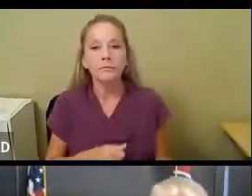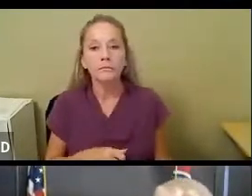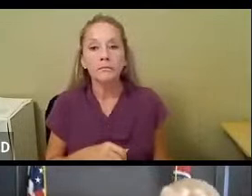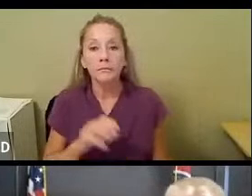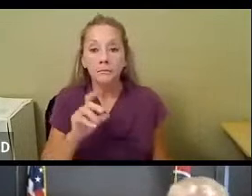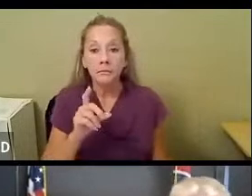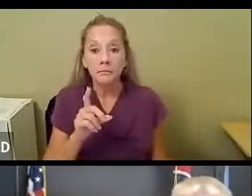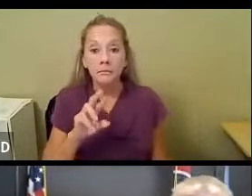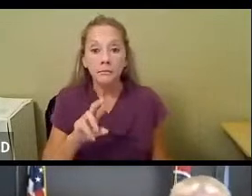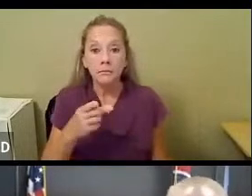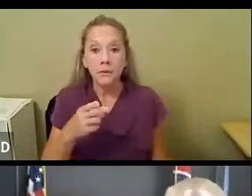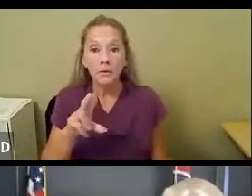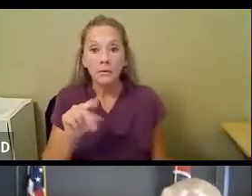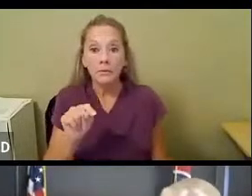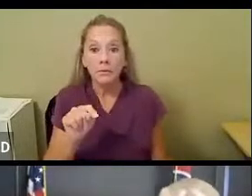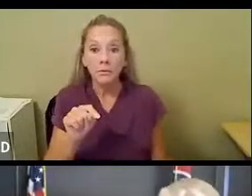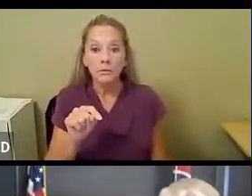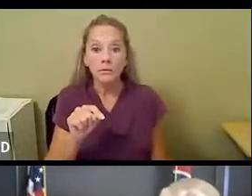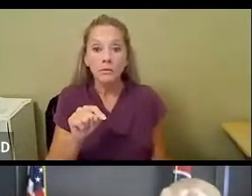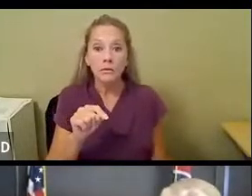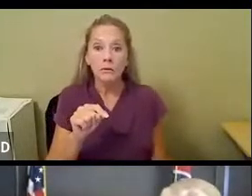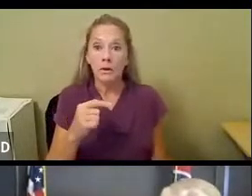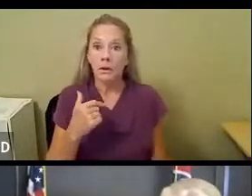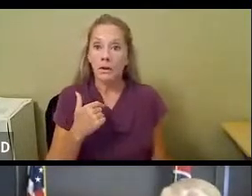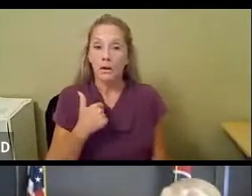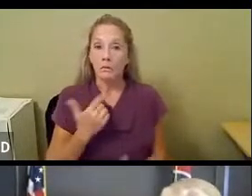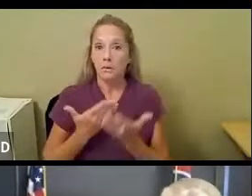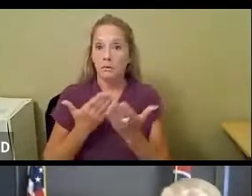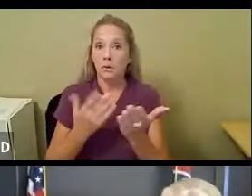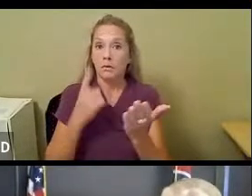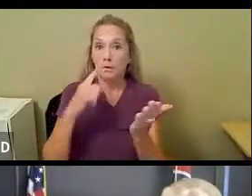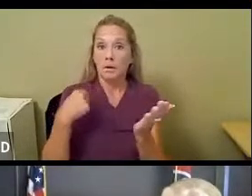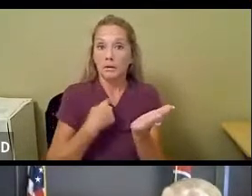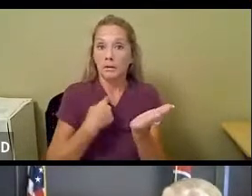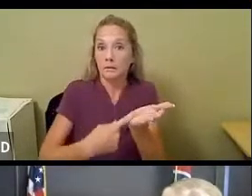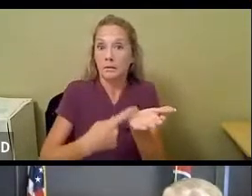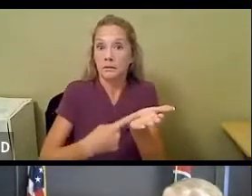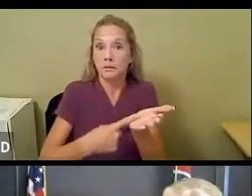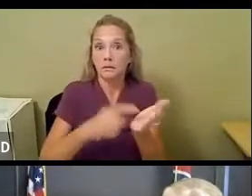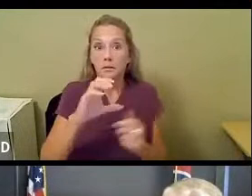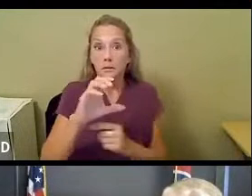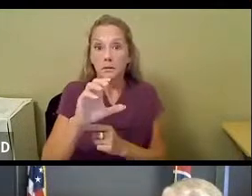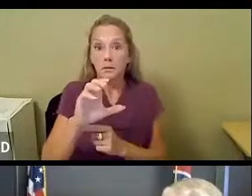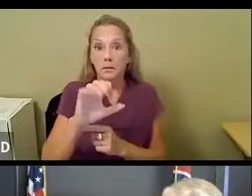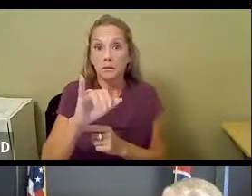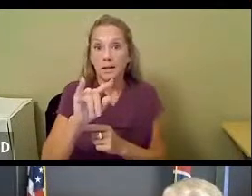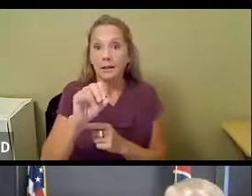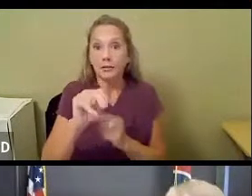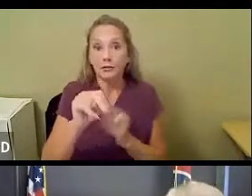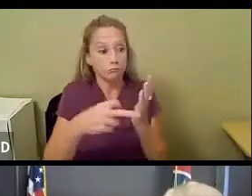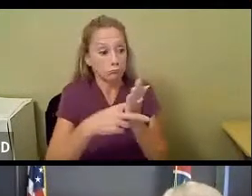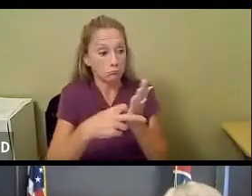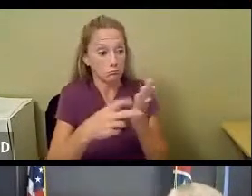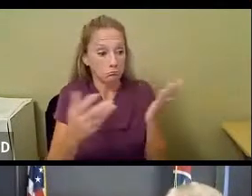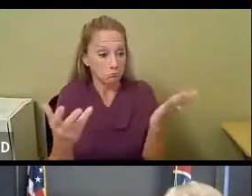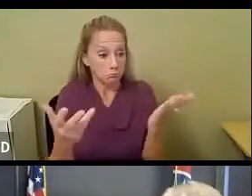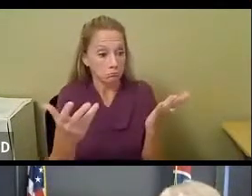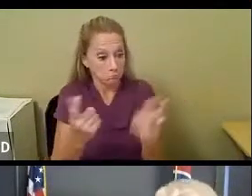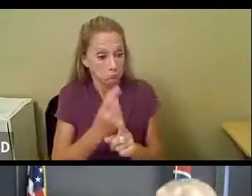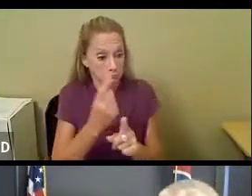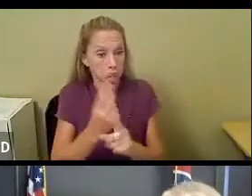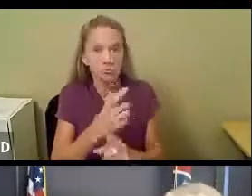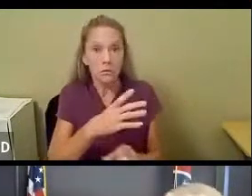Hurt? Pose it for us to discuss. I mean, my understanding is that citations are a perfectly